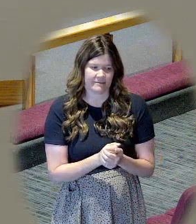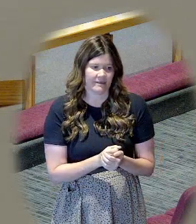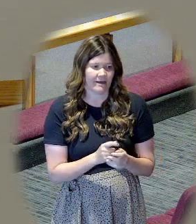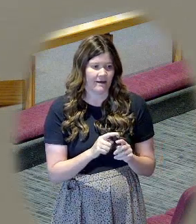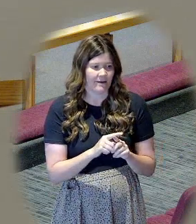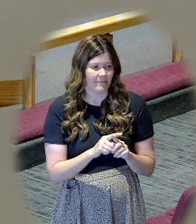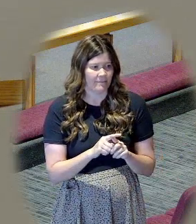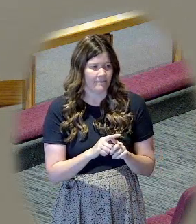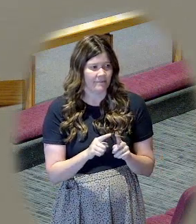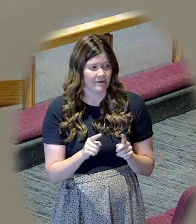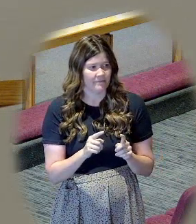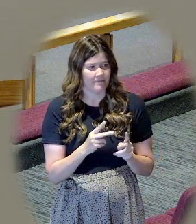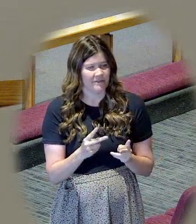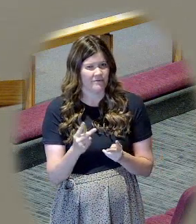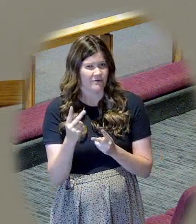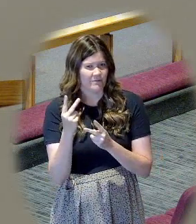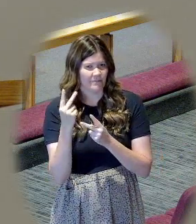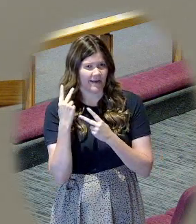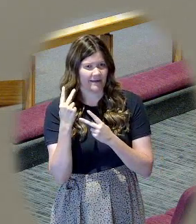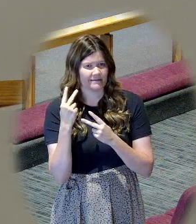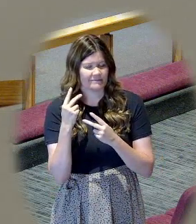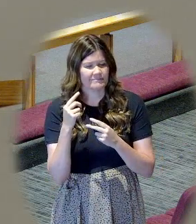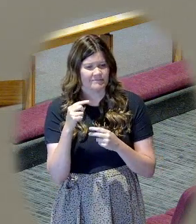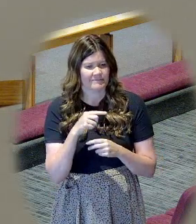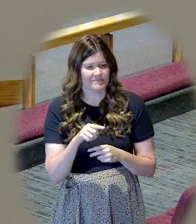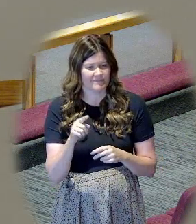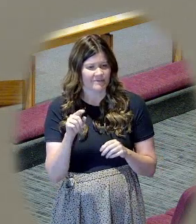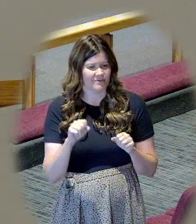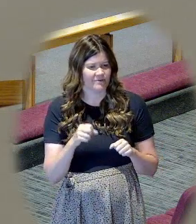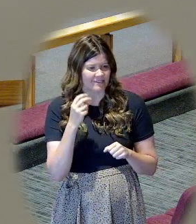but hindsight is 20/20.